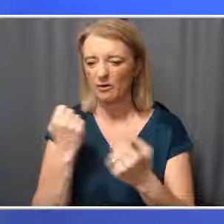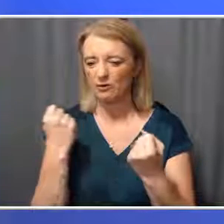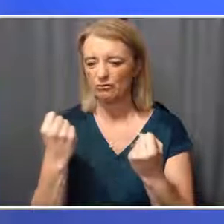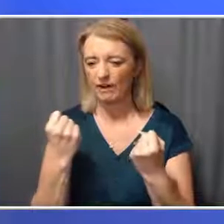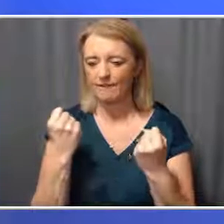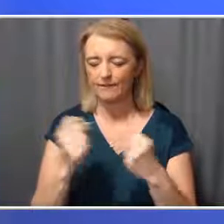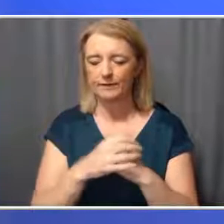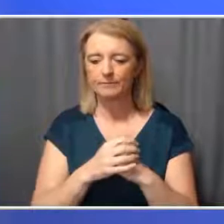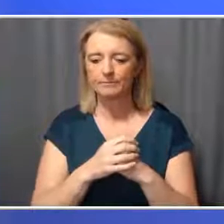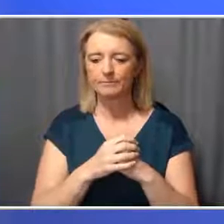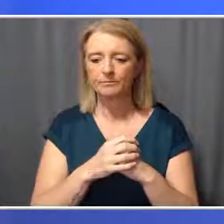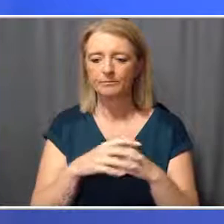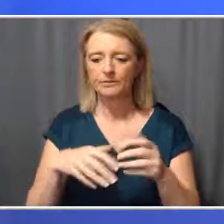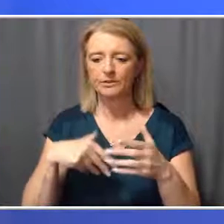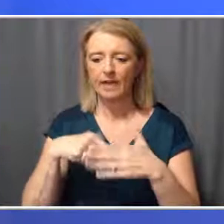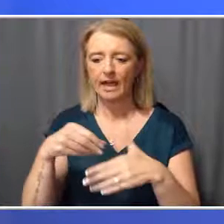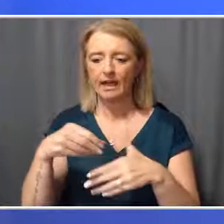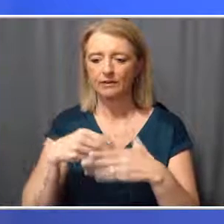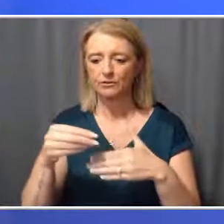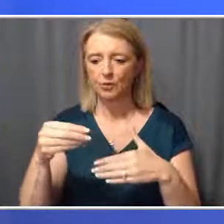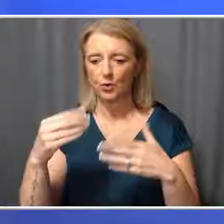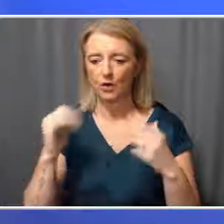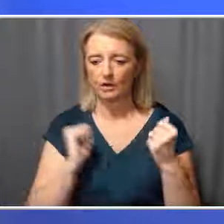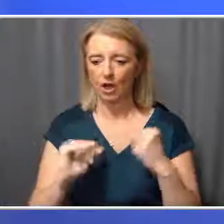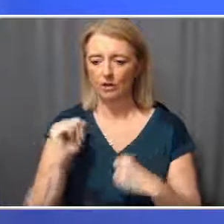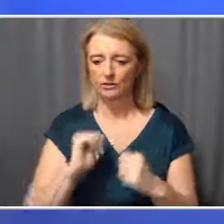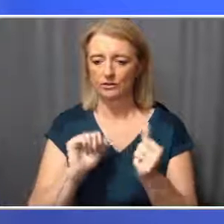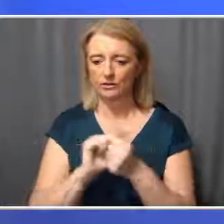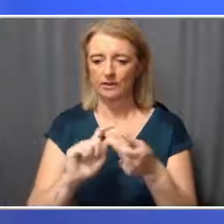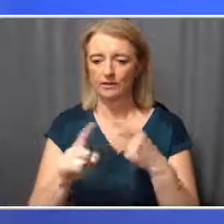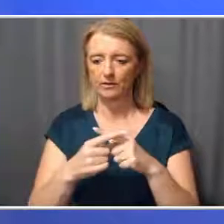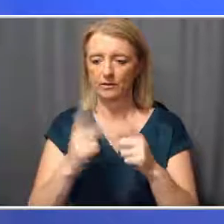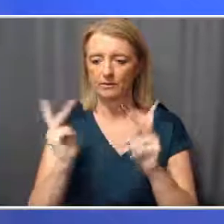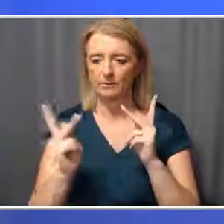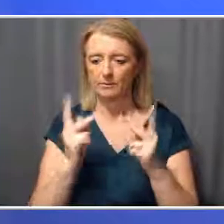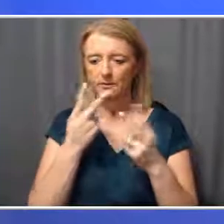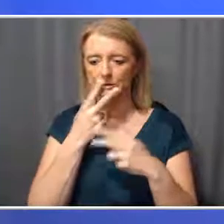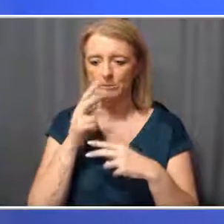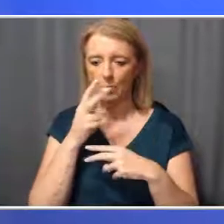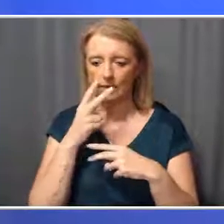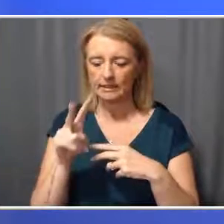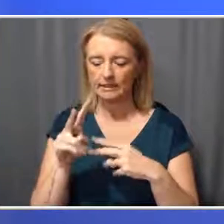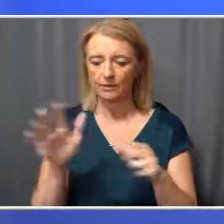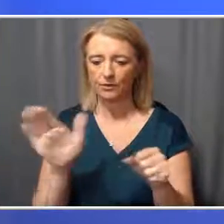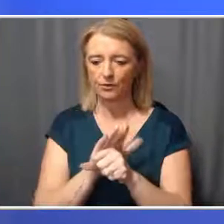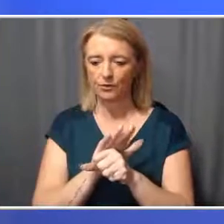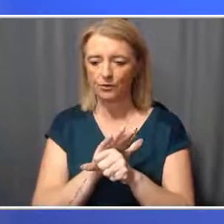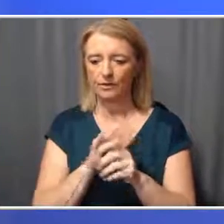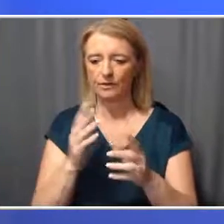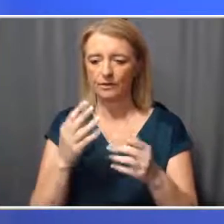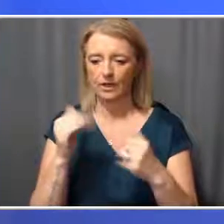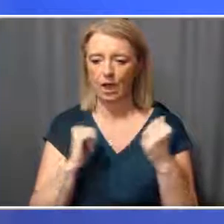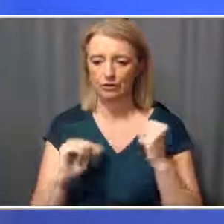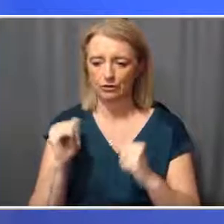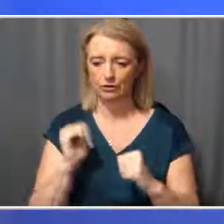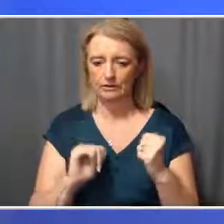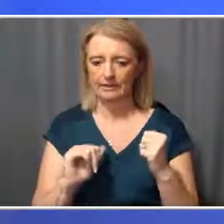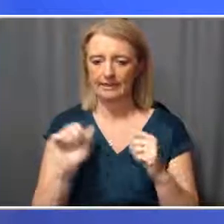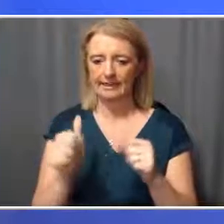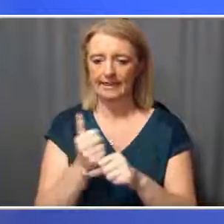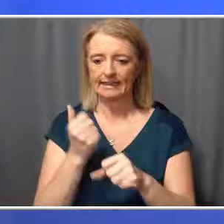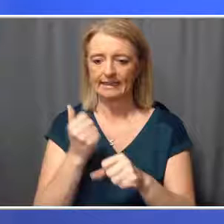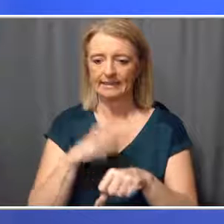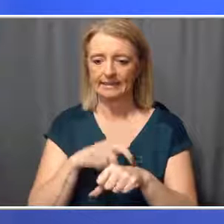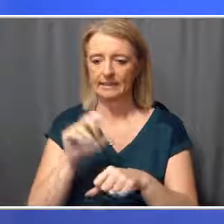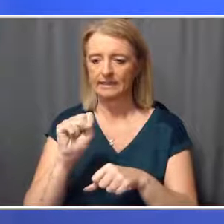20 miles before I had to pull over and vomit. I was nauseated, and what should typically be, like I said, a